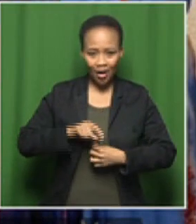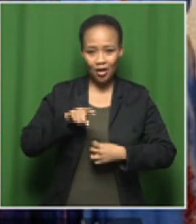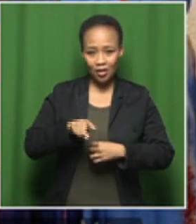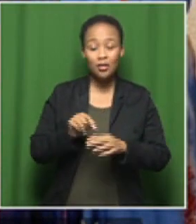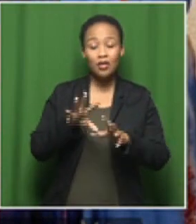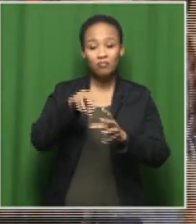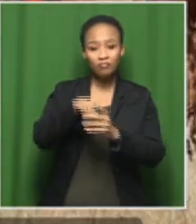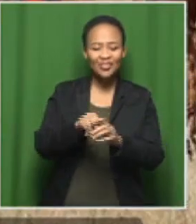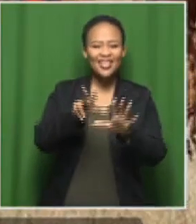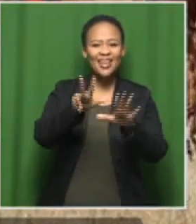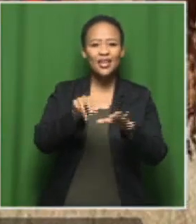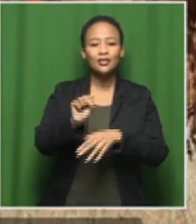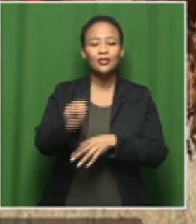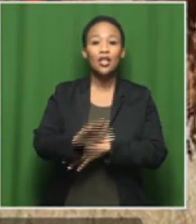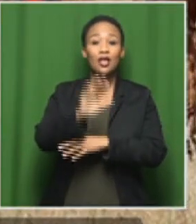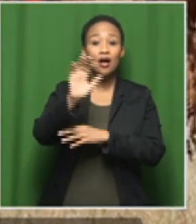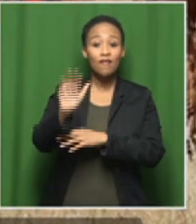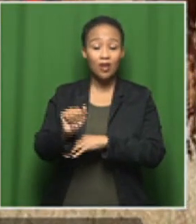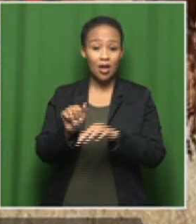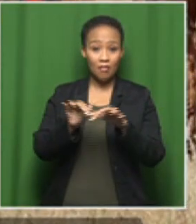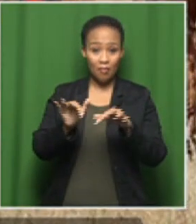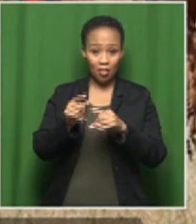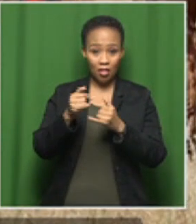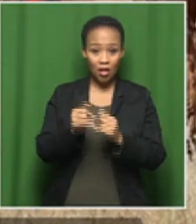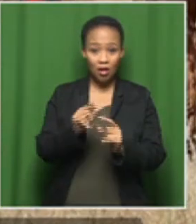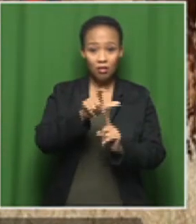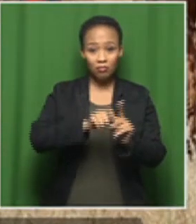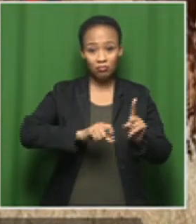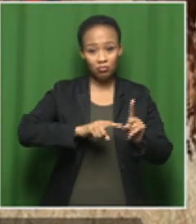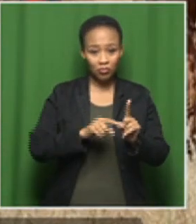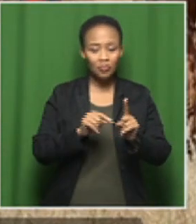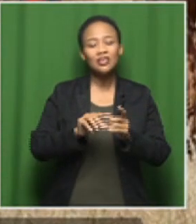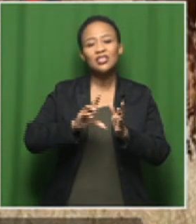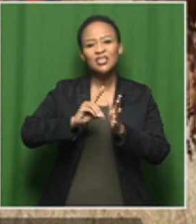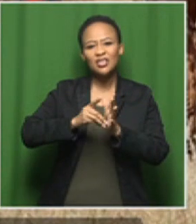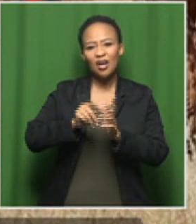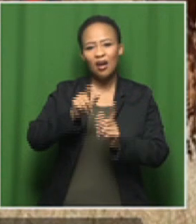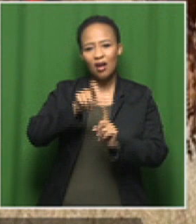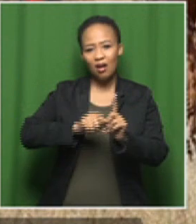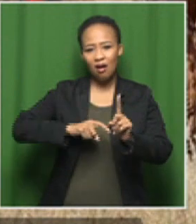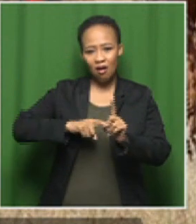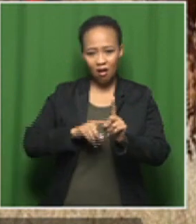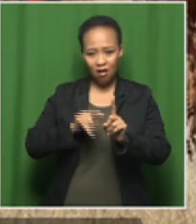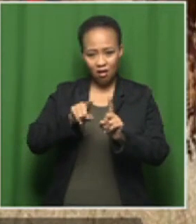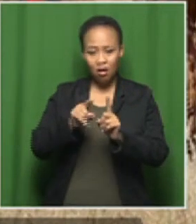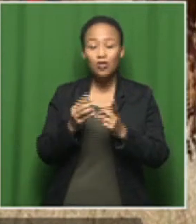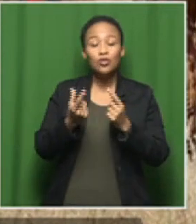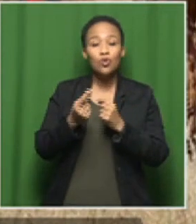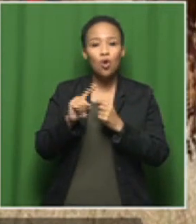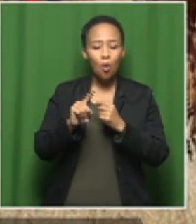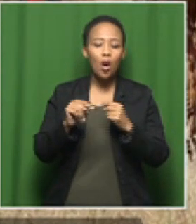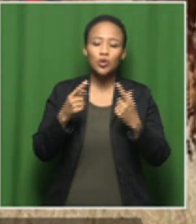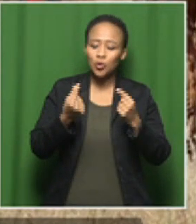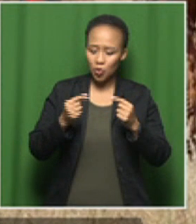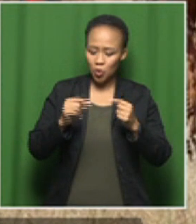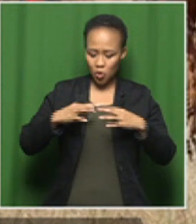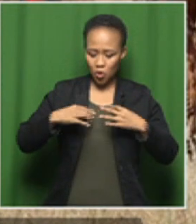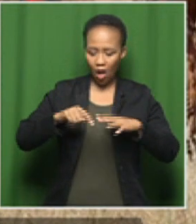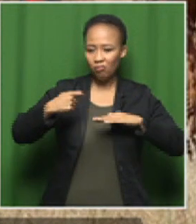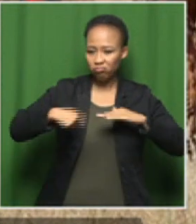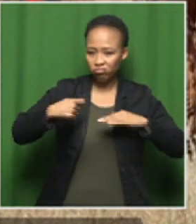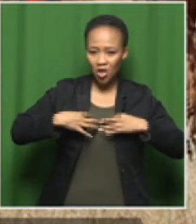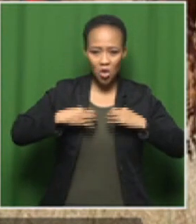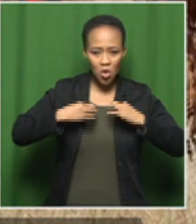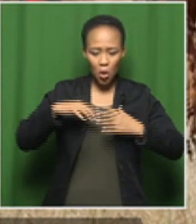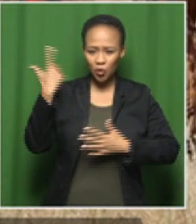icons. The internationally renowned designer is a fashion icon whose creativity expands beyond making beautiful garments. He joins us